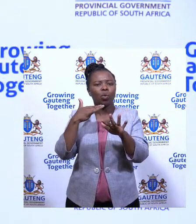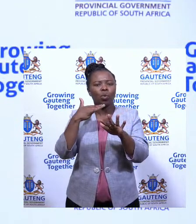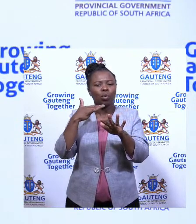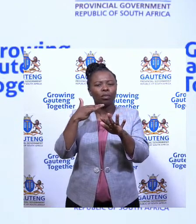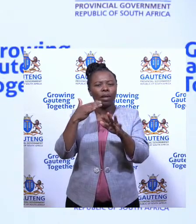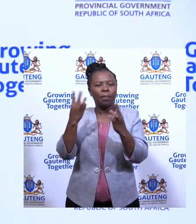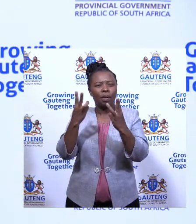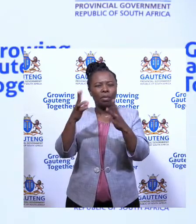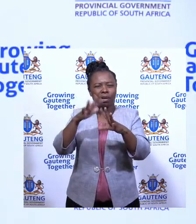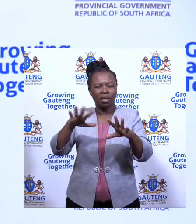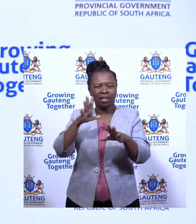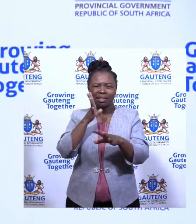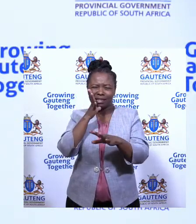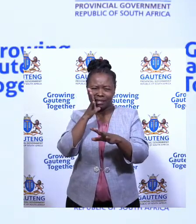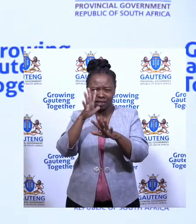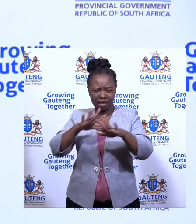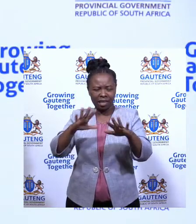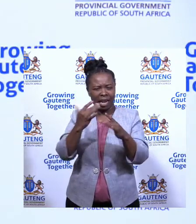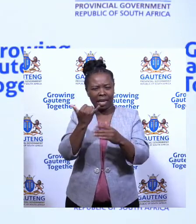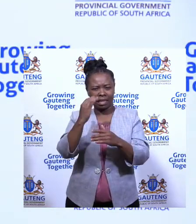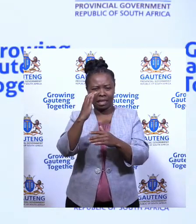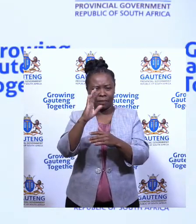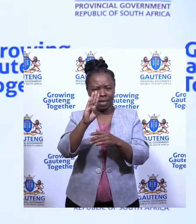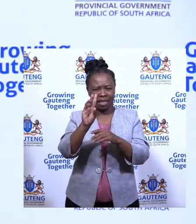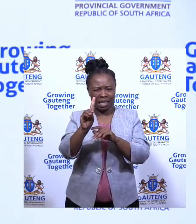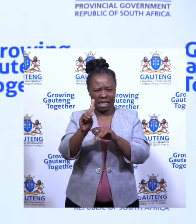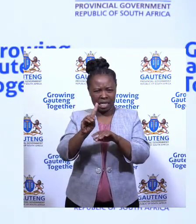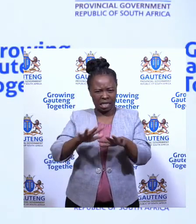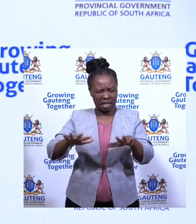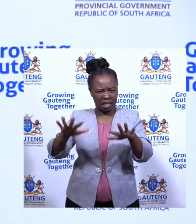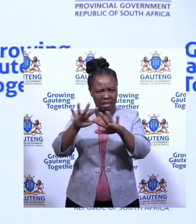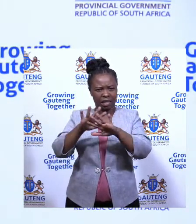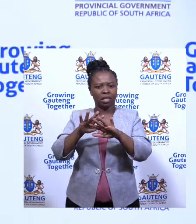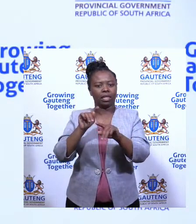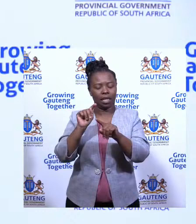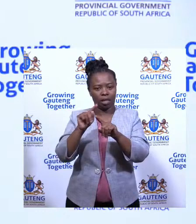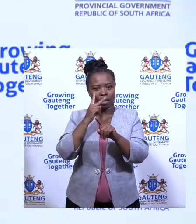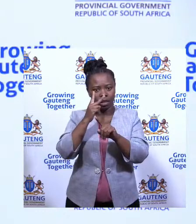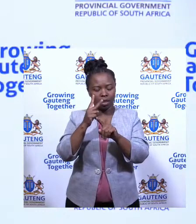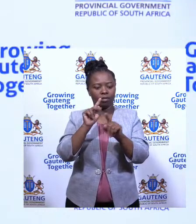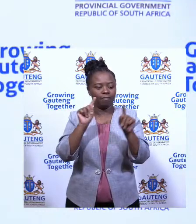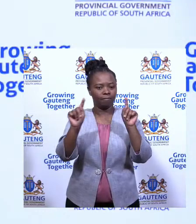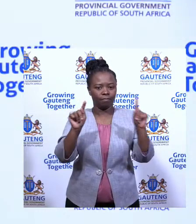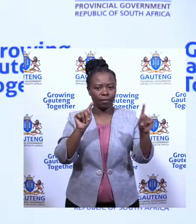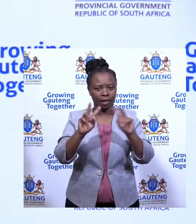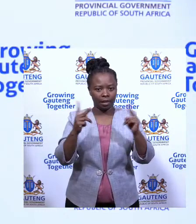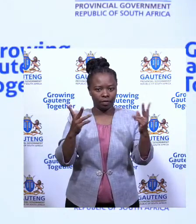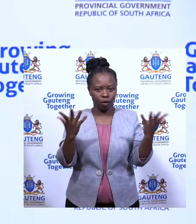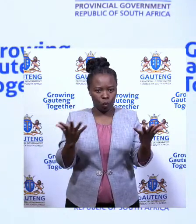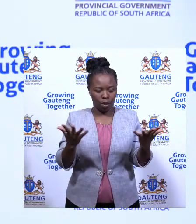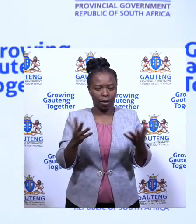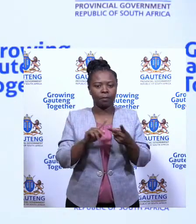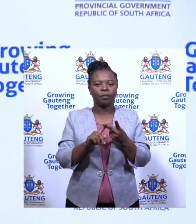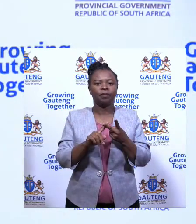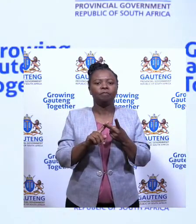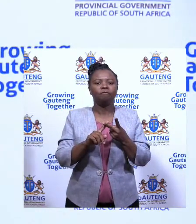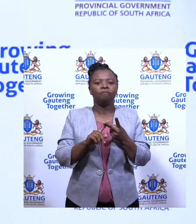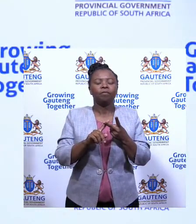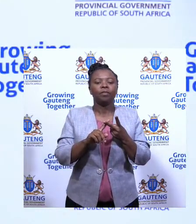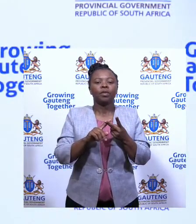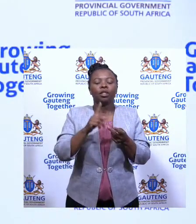high dense settlements within our CBDs as well. We looked at a second index, and this looked at particular vulnerabilities